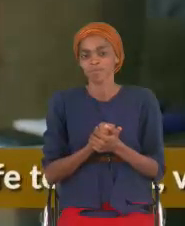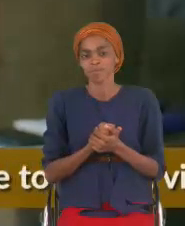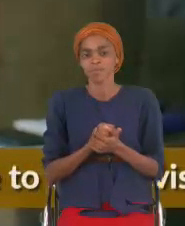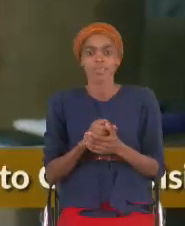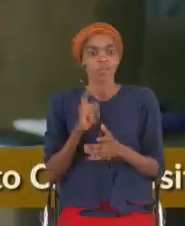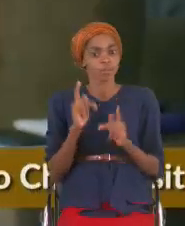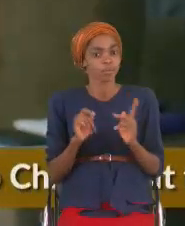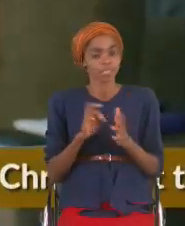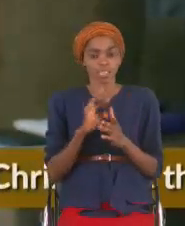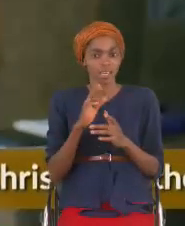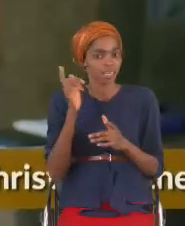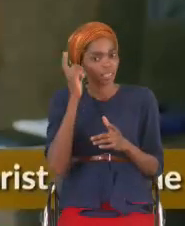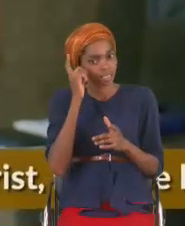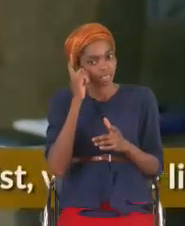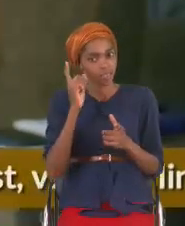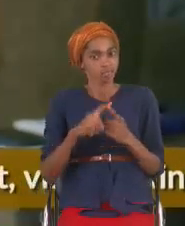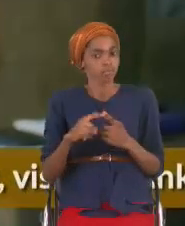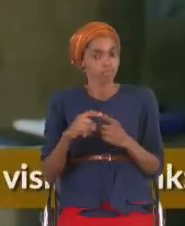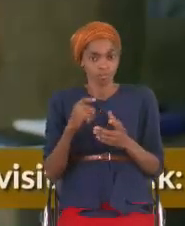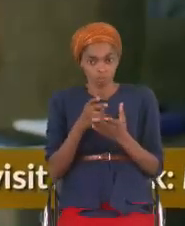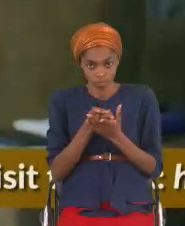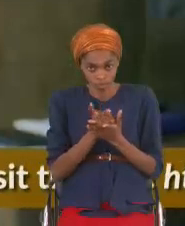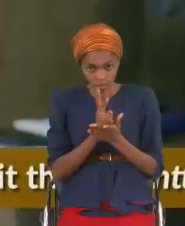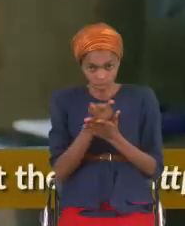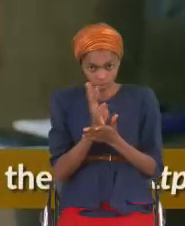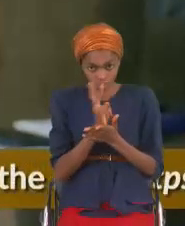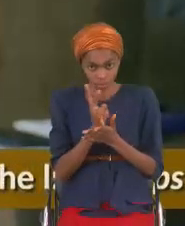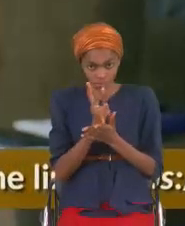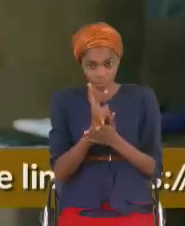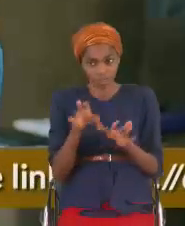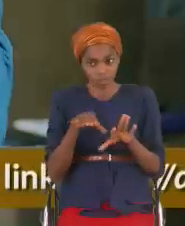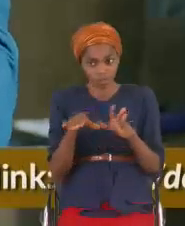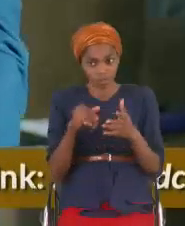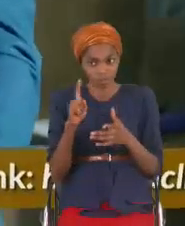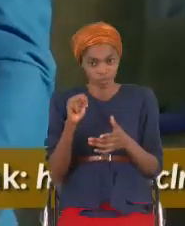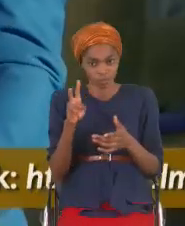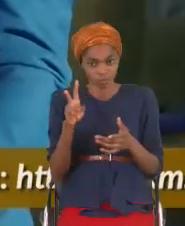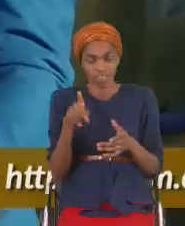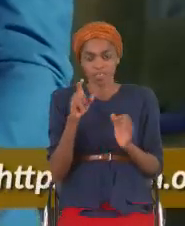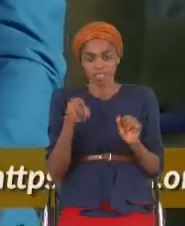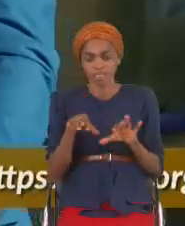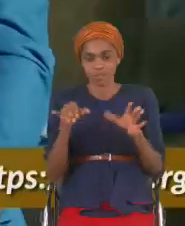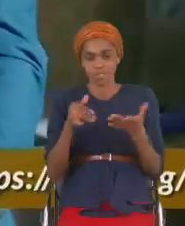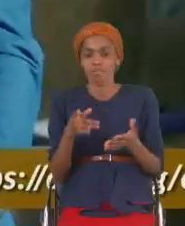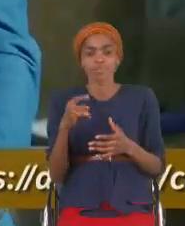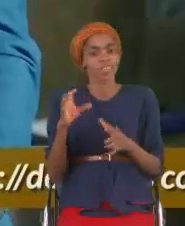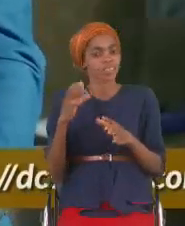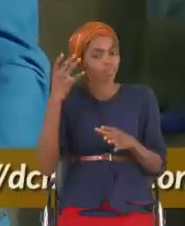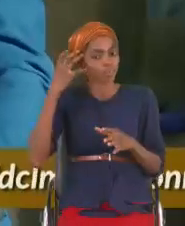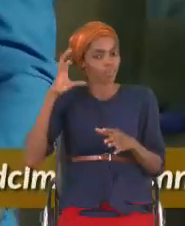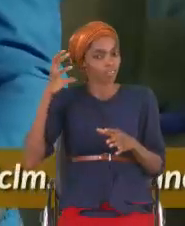the television, you can do the same thing. You are listening over the radio, you can do the same